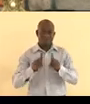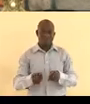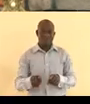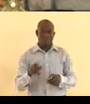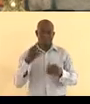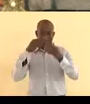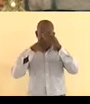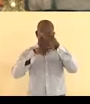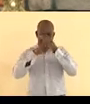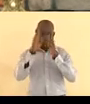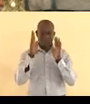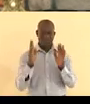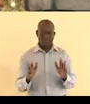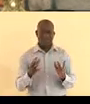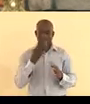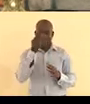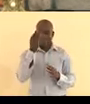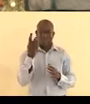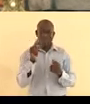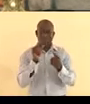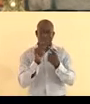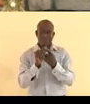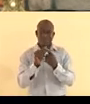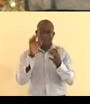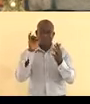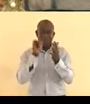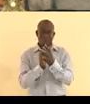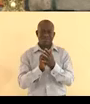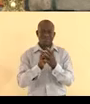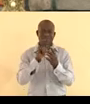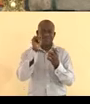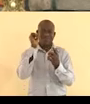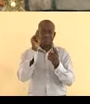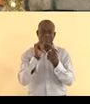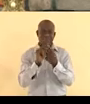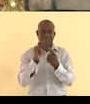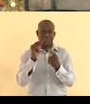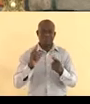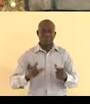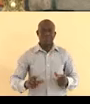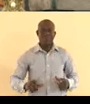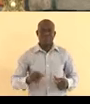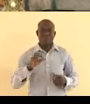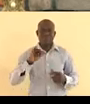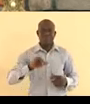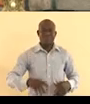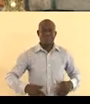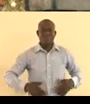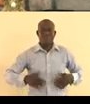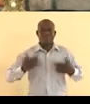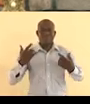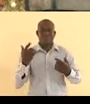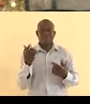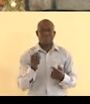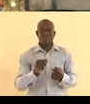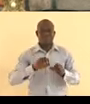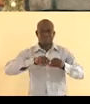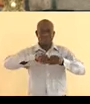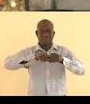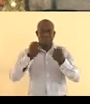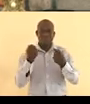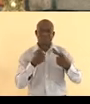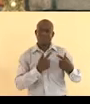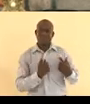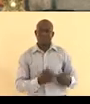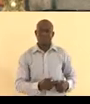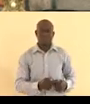the prophet speaks the word. That word is often joy for the brokenhearted. That